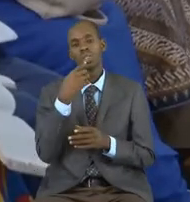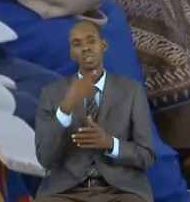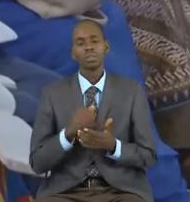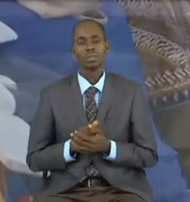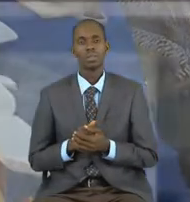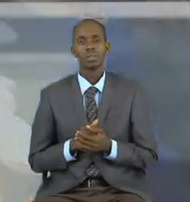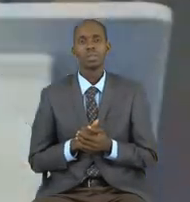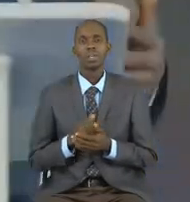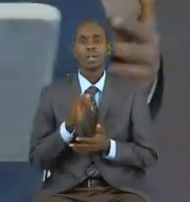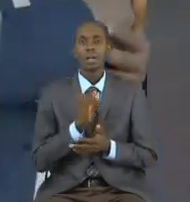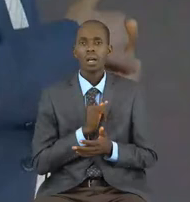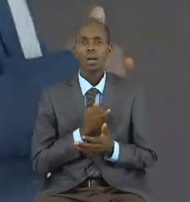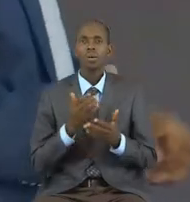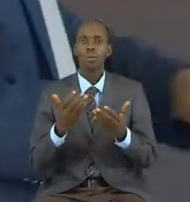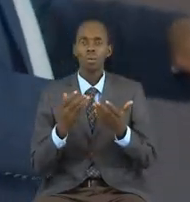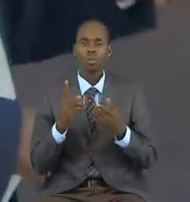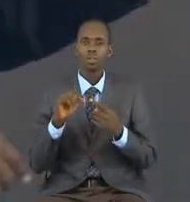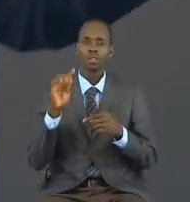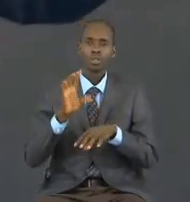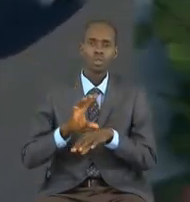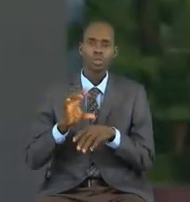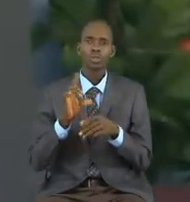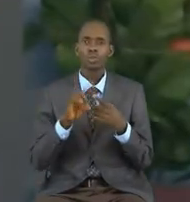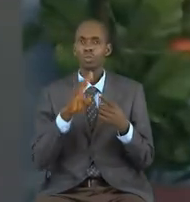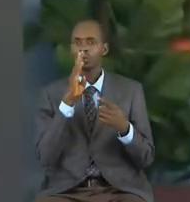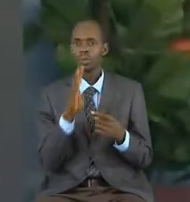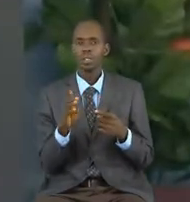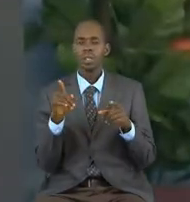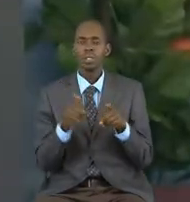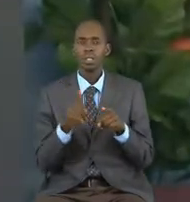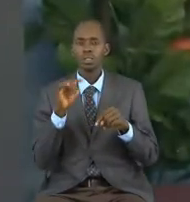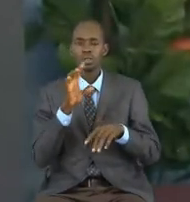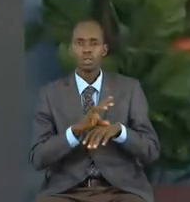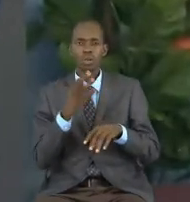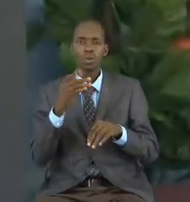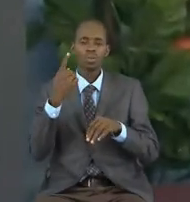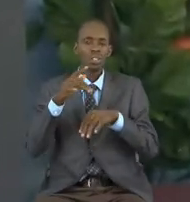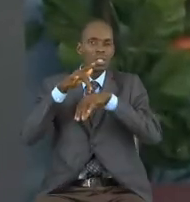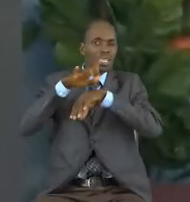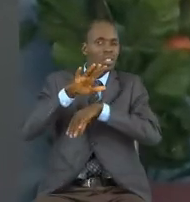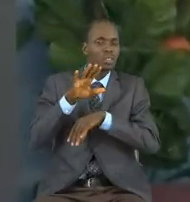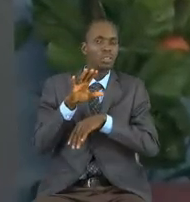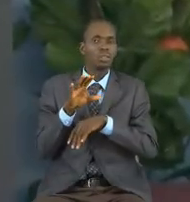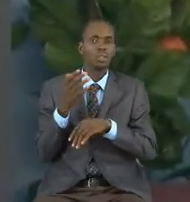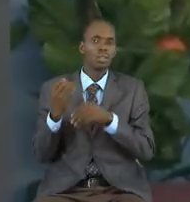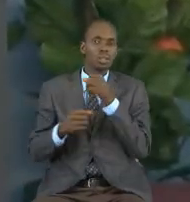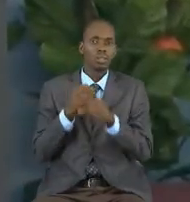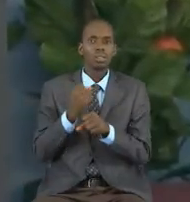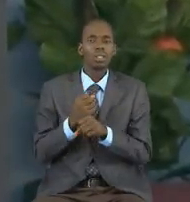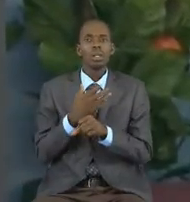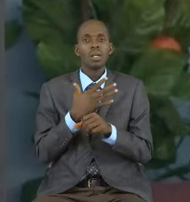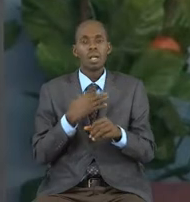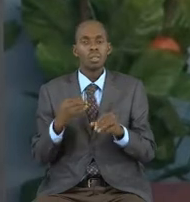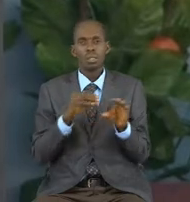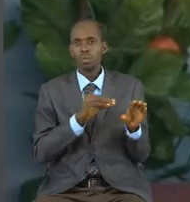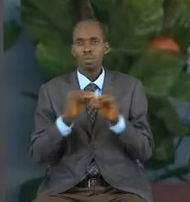want the church to be like the church of the early years. Then shift your focus away from men